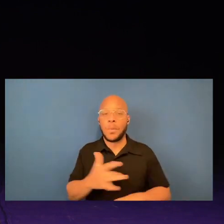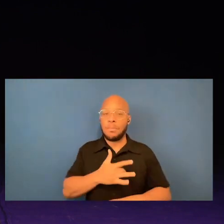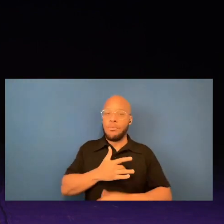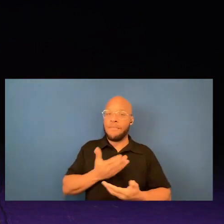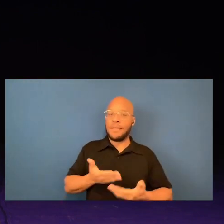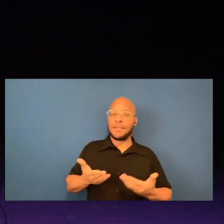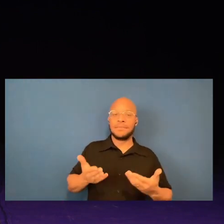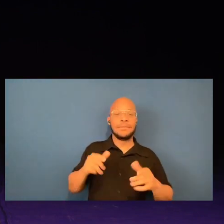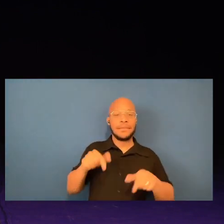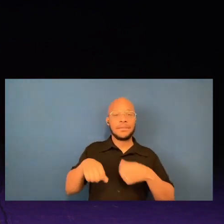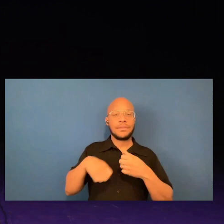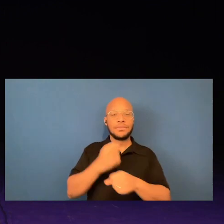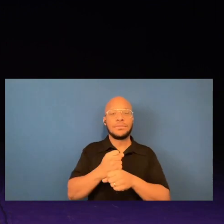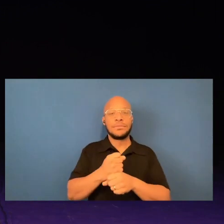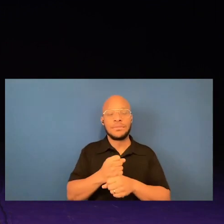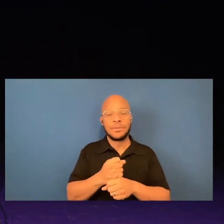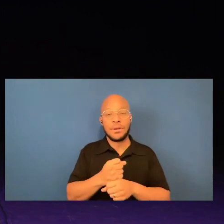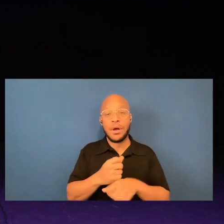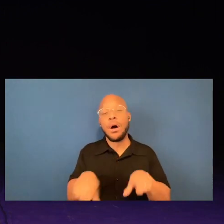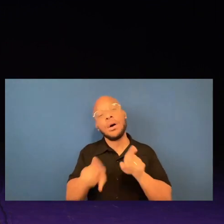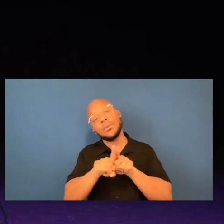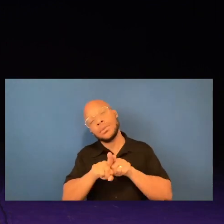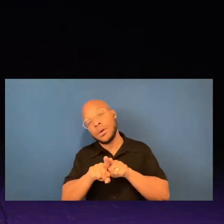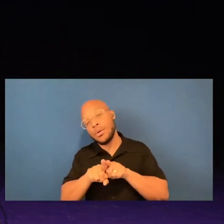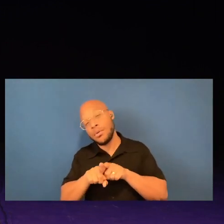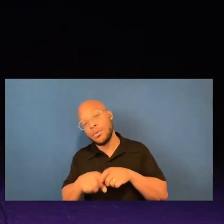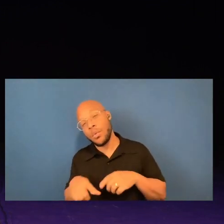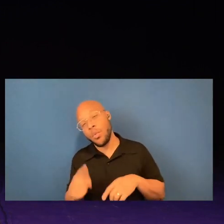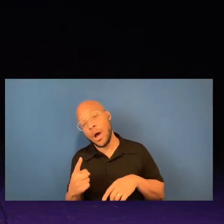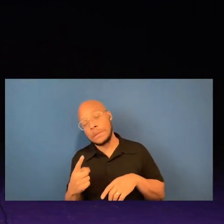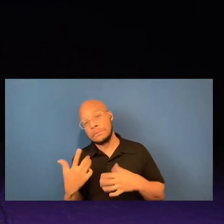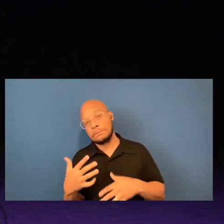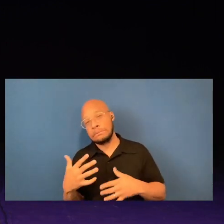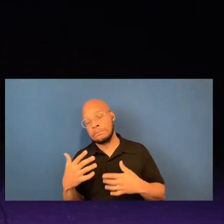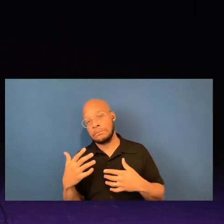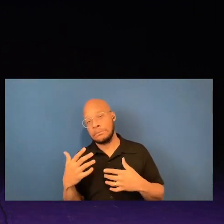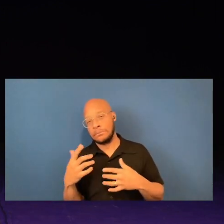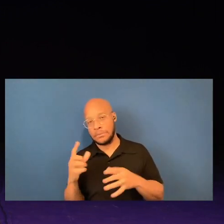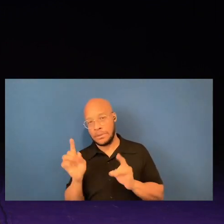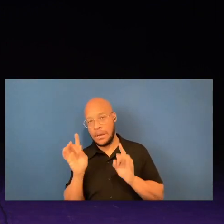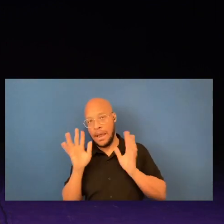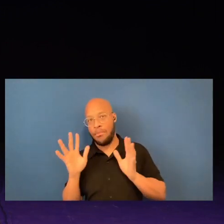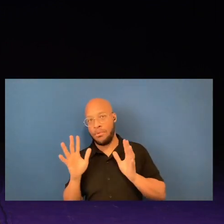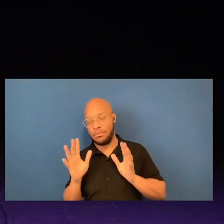saw one of the more disturbing things I've seen in my lifetime.